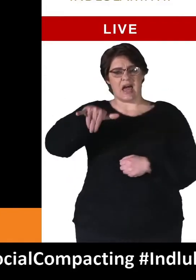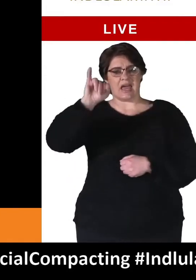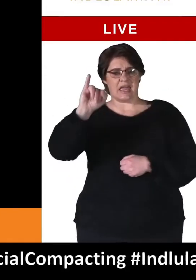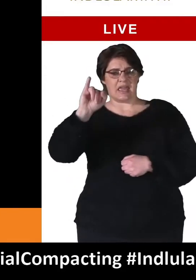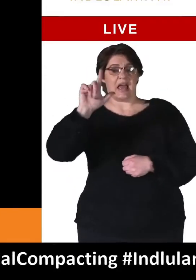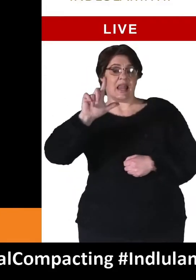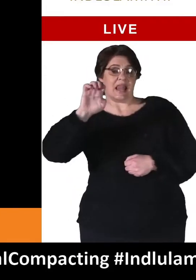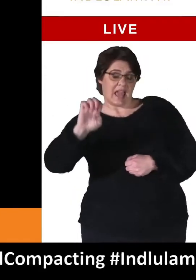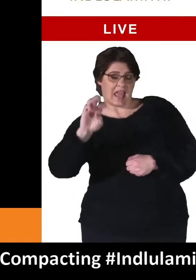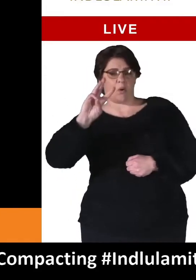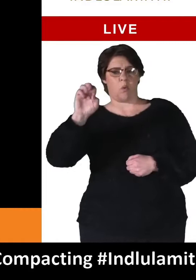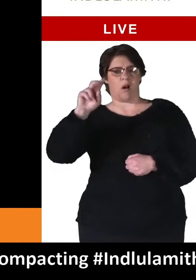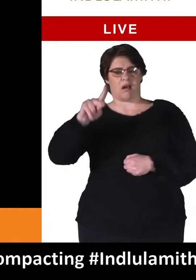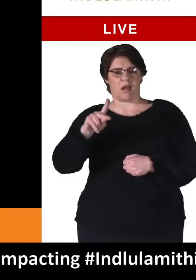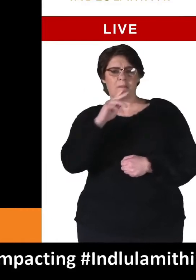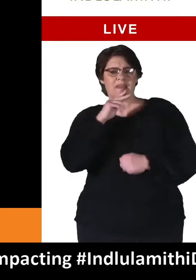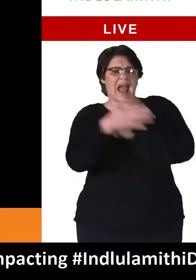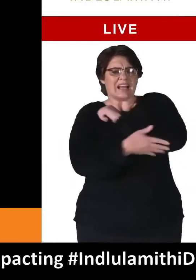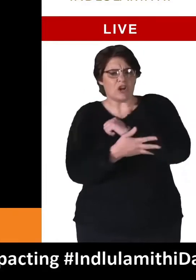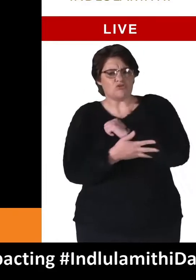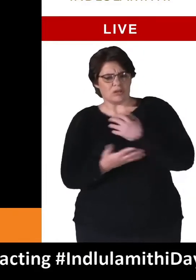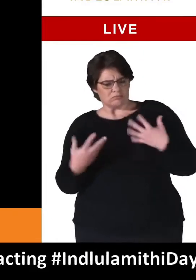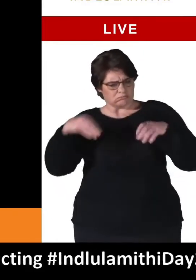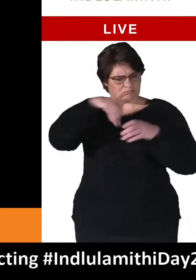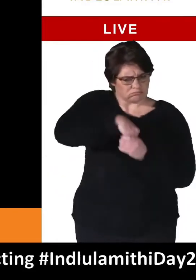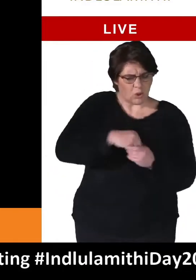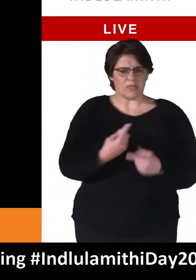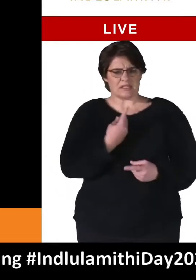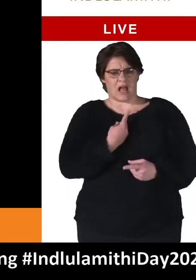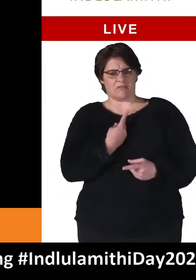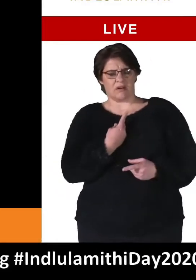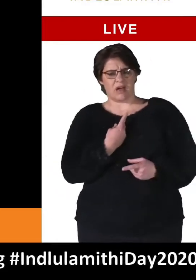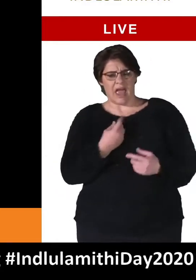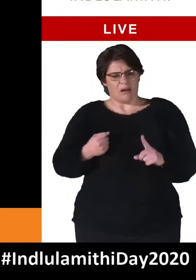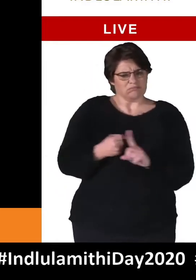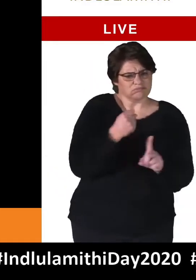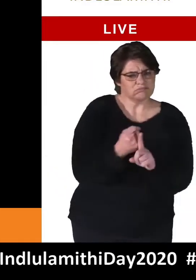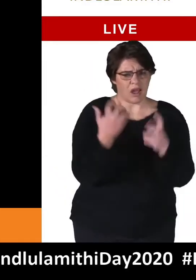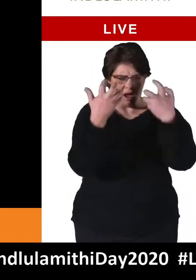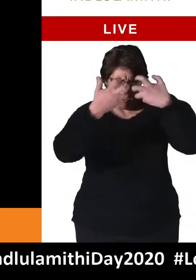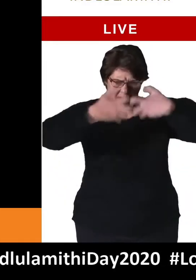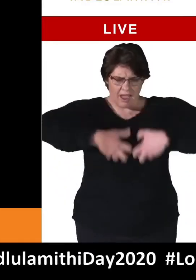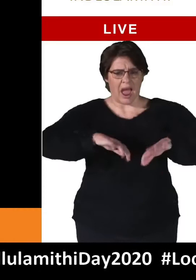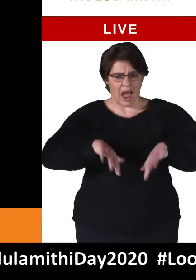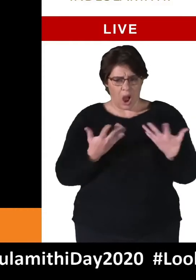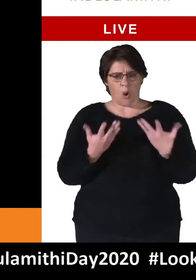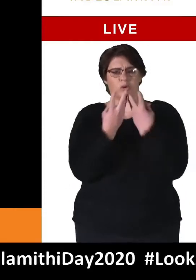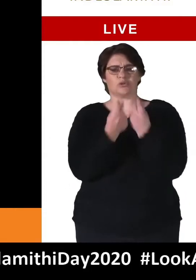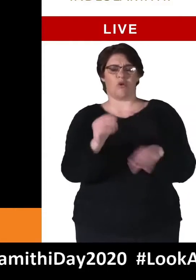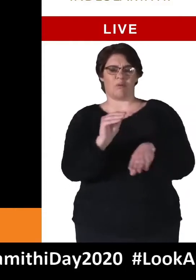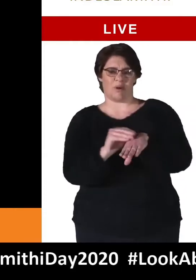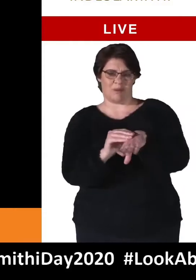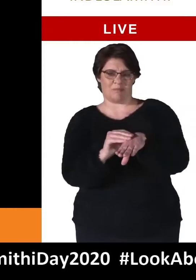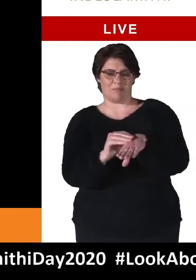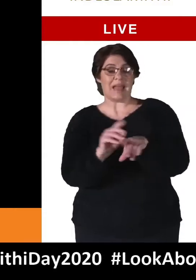envisioning a nation in step with itself, with more coordinated efforts to resolve challenges and develop